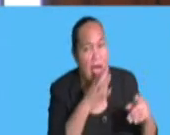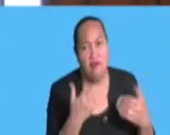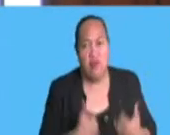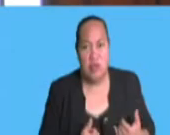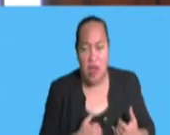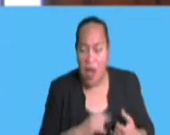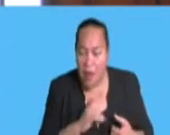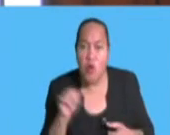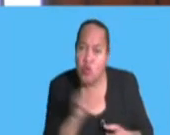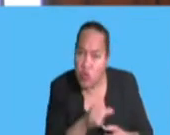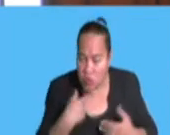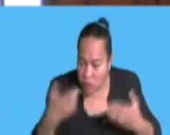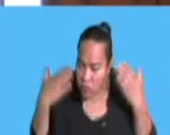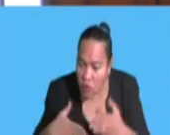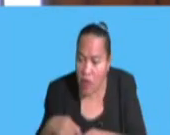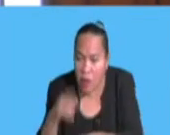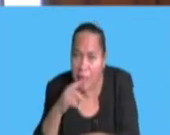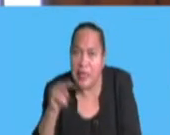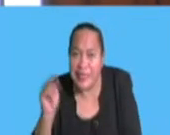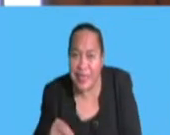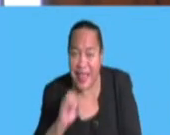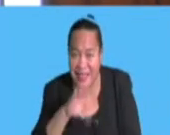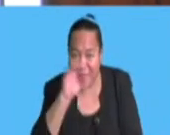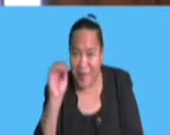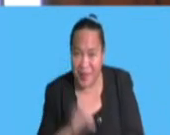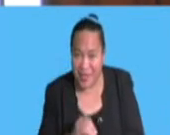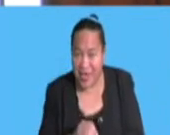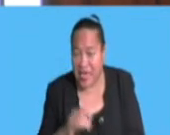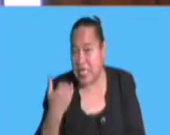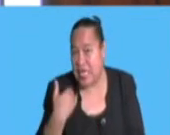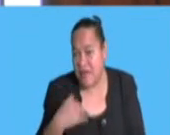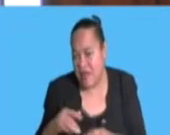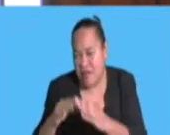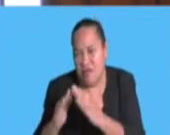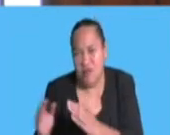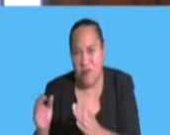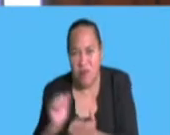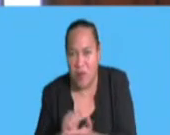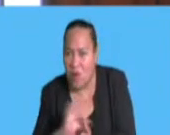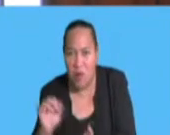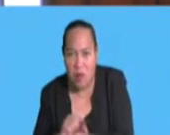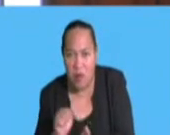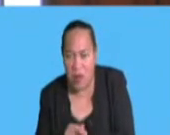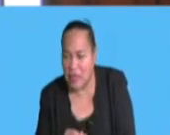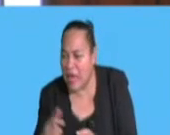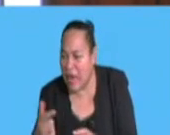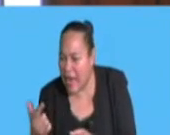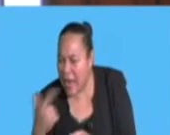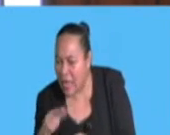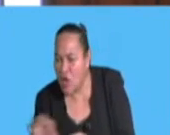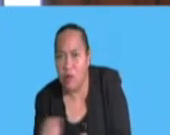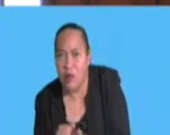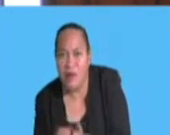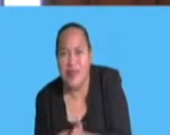aren't they focusing on the nearly 10% of our population living in squatter and informal settlements, where lack of sanitary